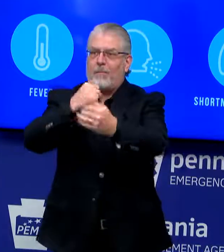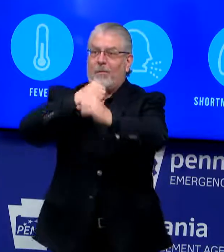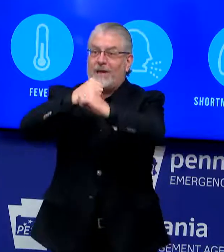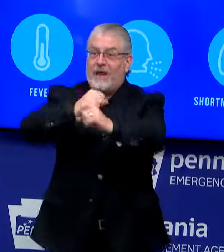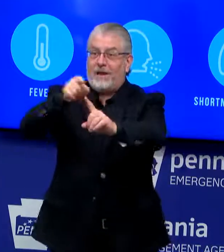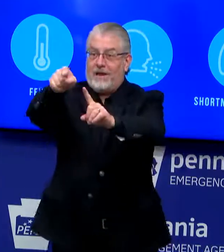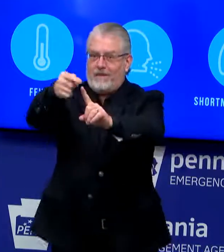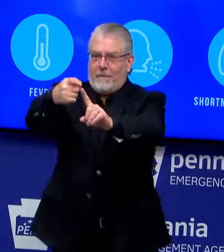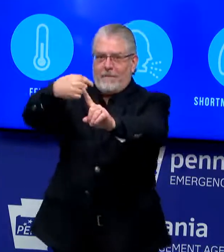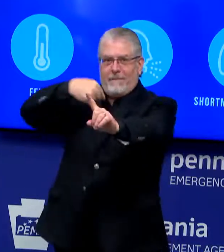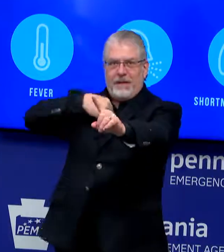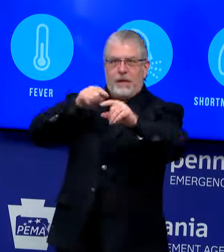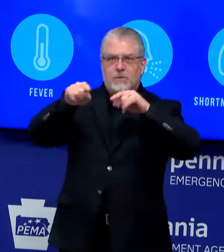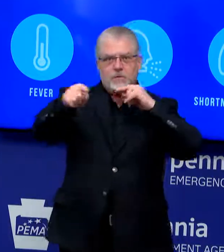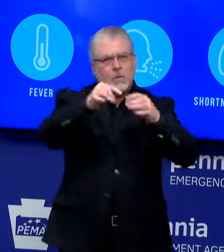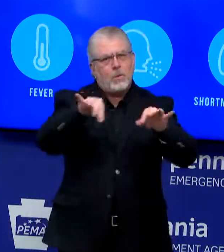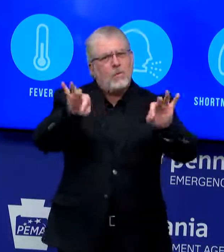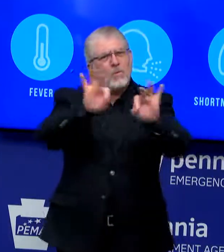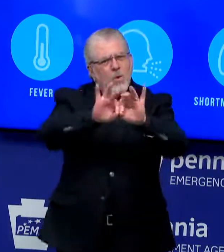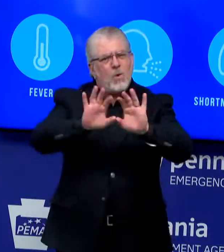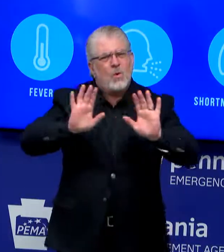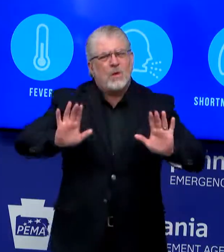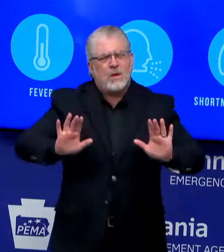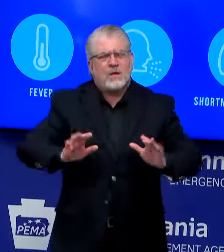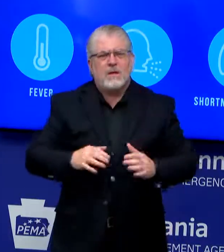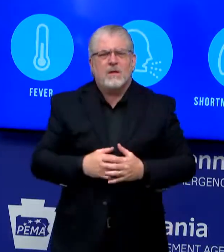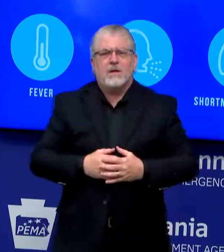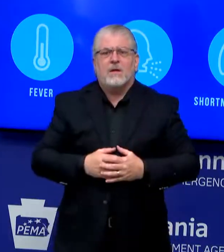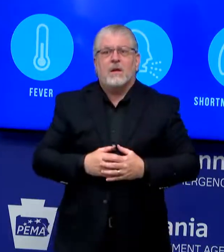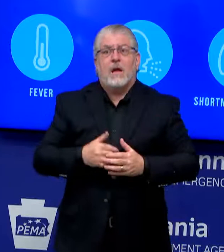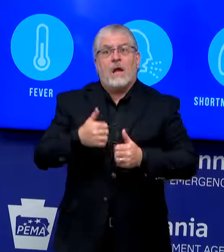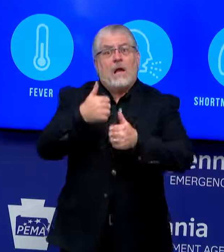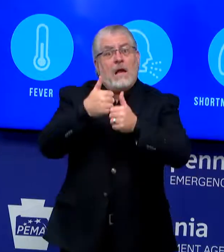are wearing masks, it does protect the community.